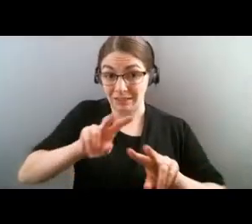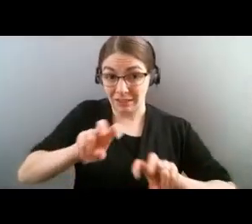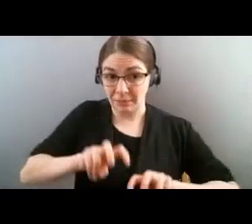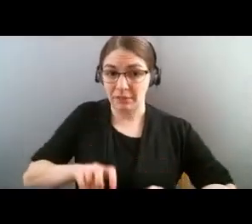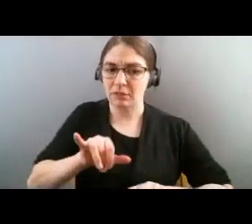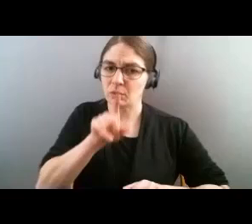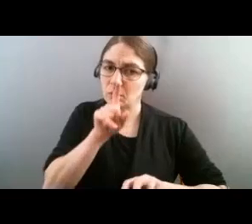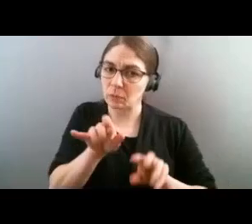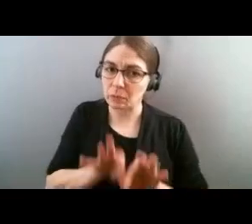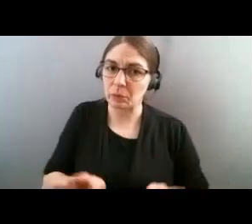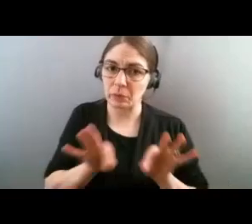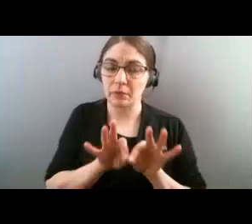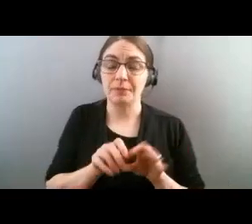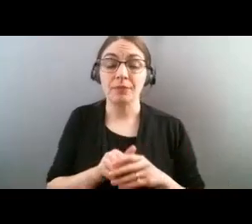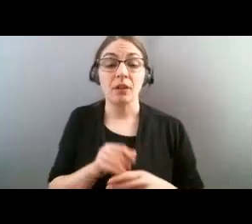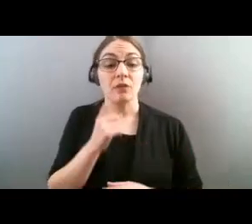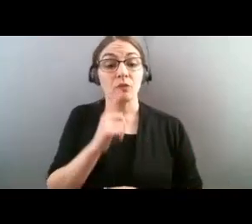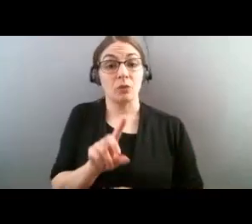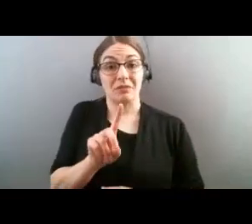for DMAS,